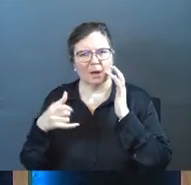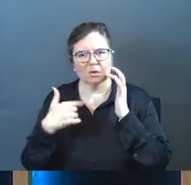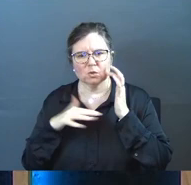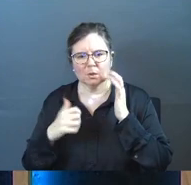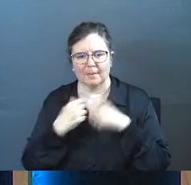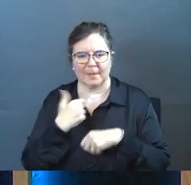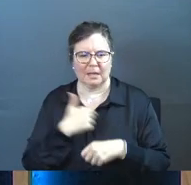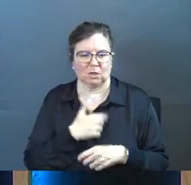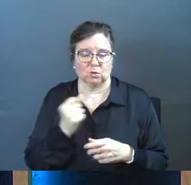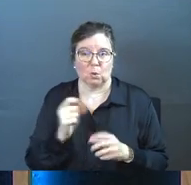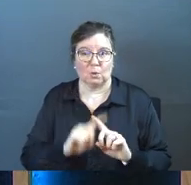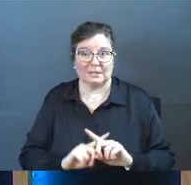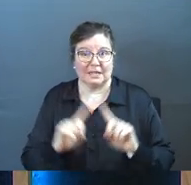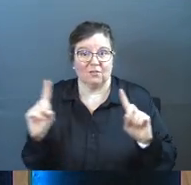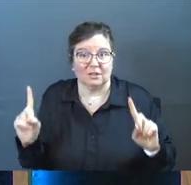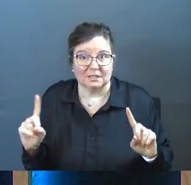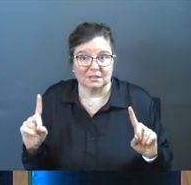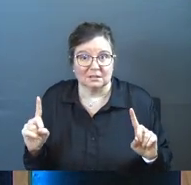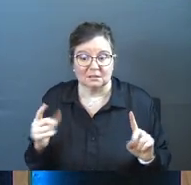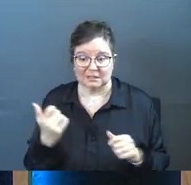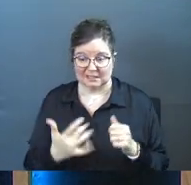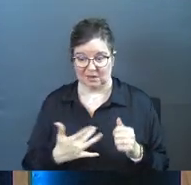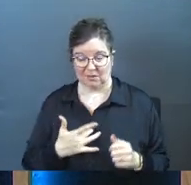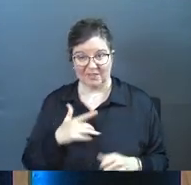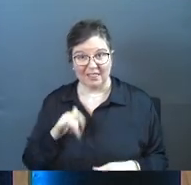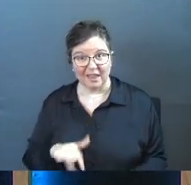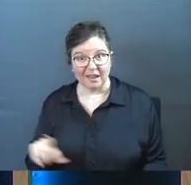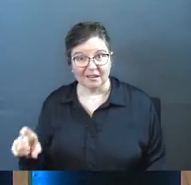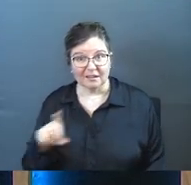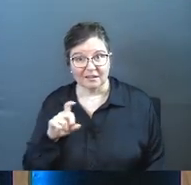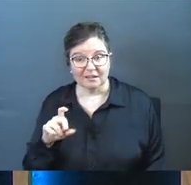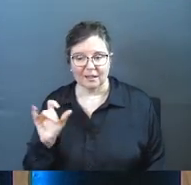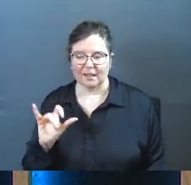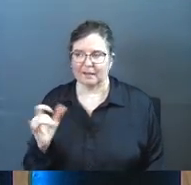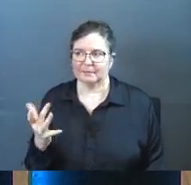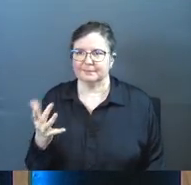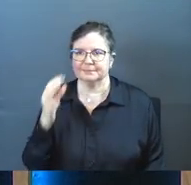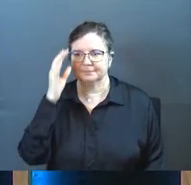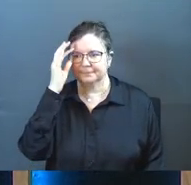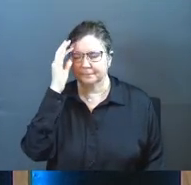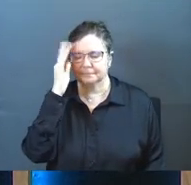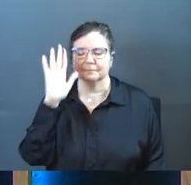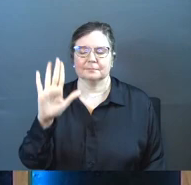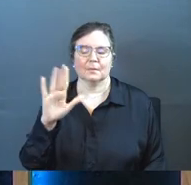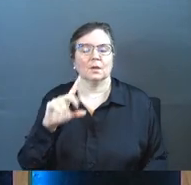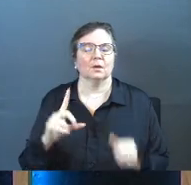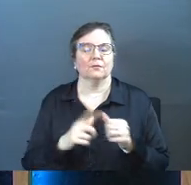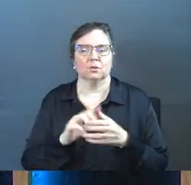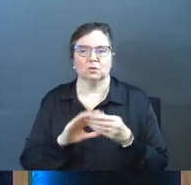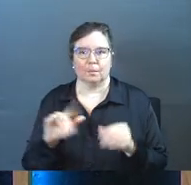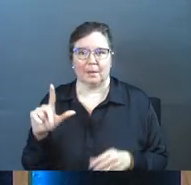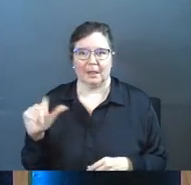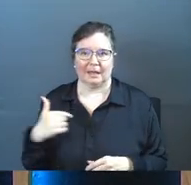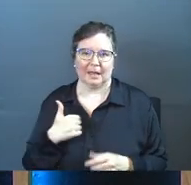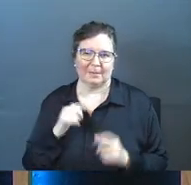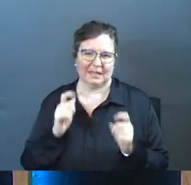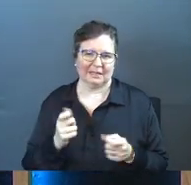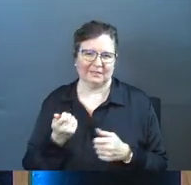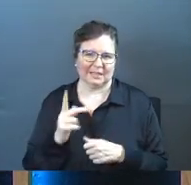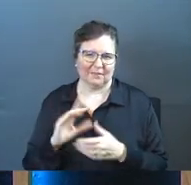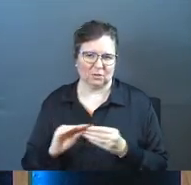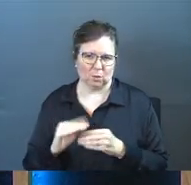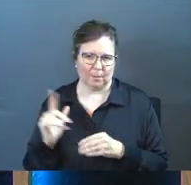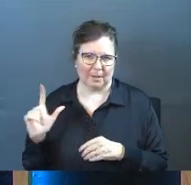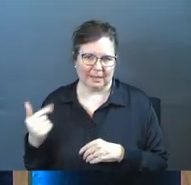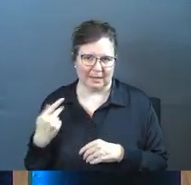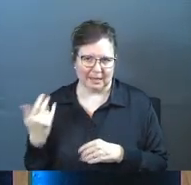Why did you make us so different? Does anybody feel that? Like, okay, so first story about Linda and I, and I'm going to give you several